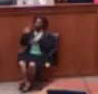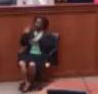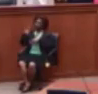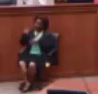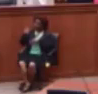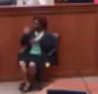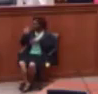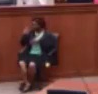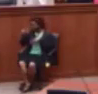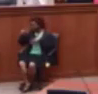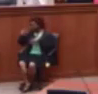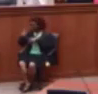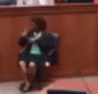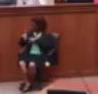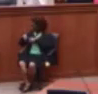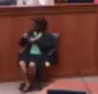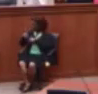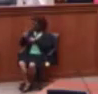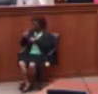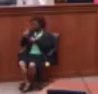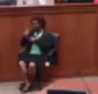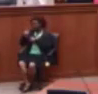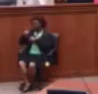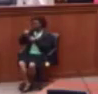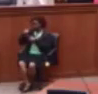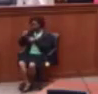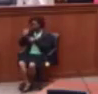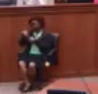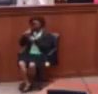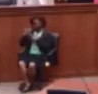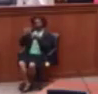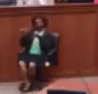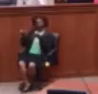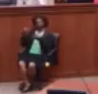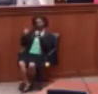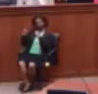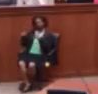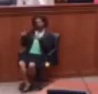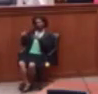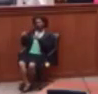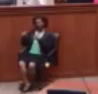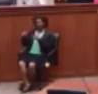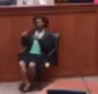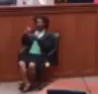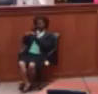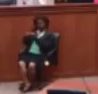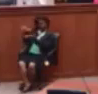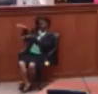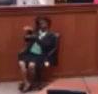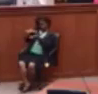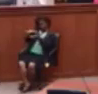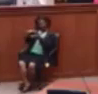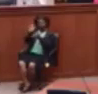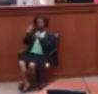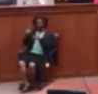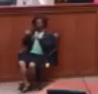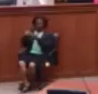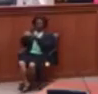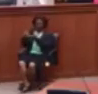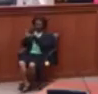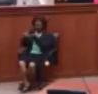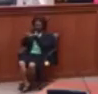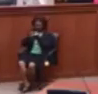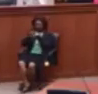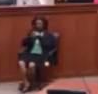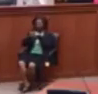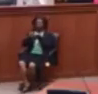actually works to have a staff member that has a main set of responsibilities to work specifically with our rural parishes and